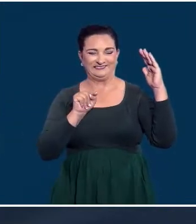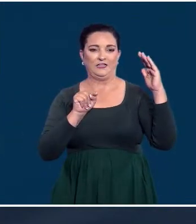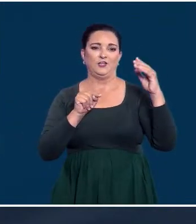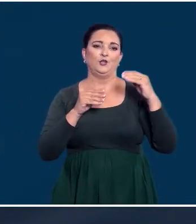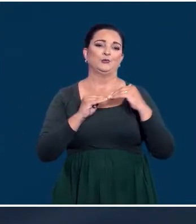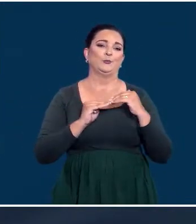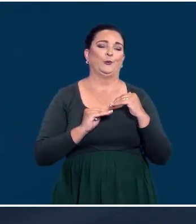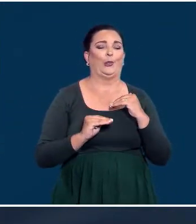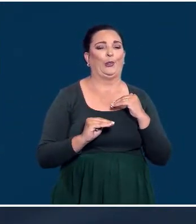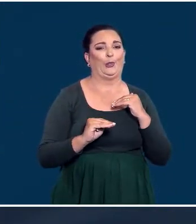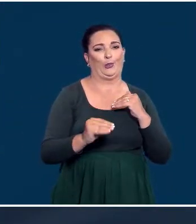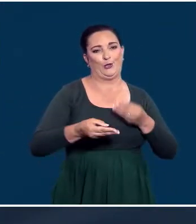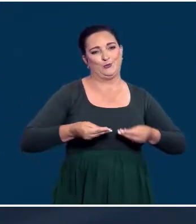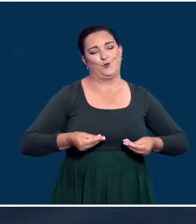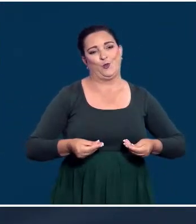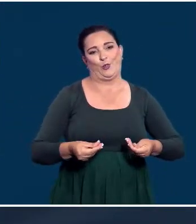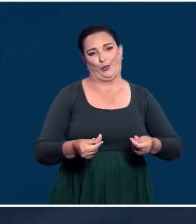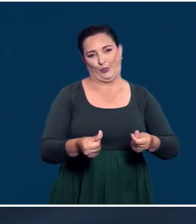of